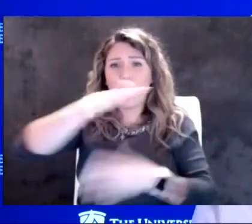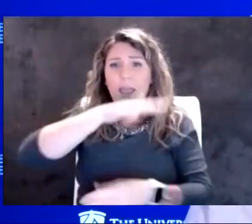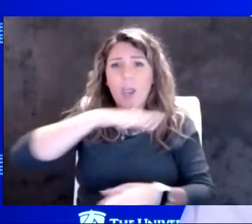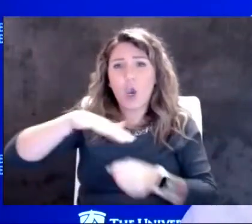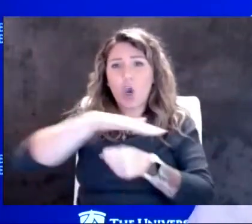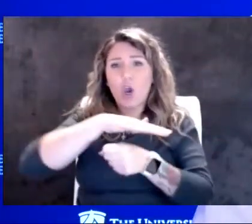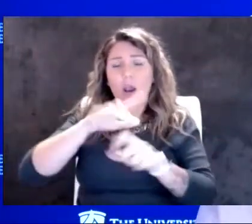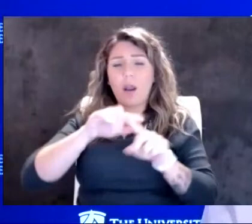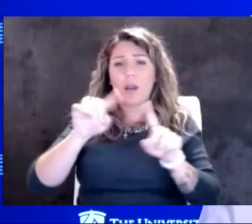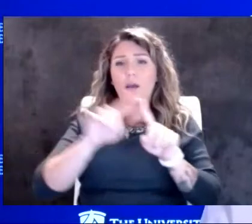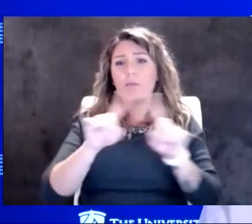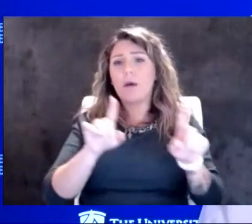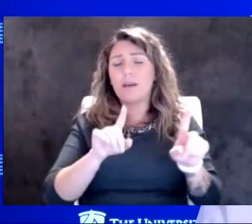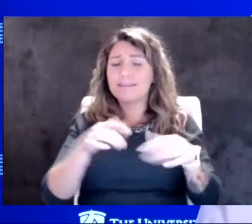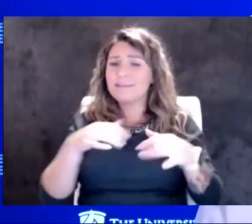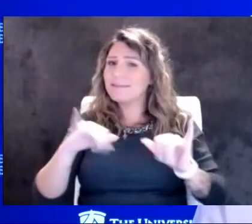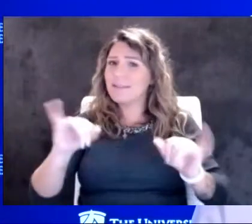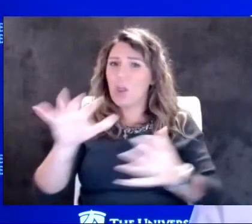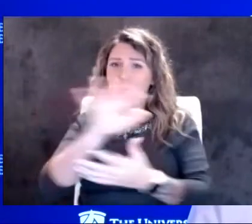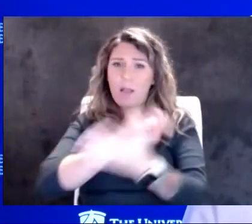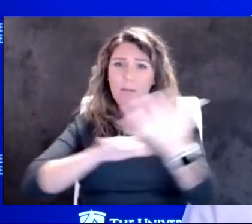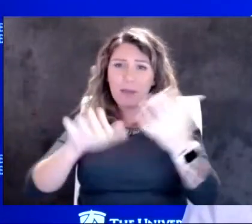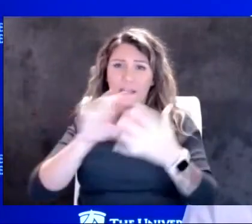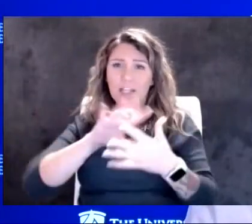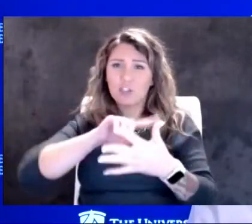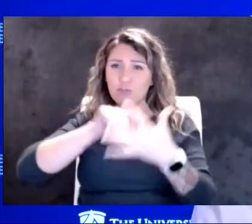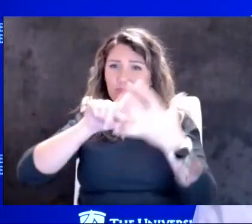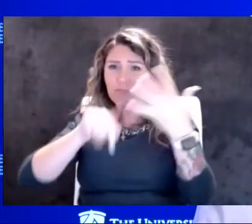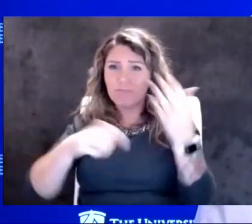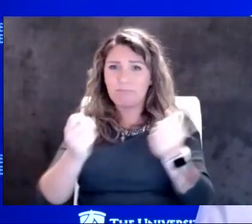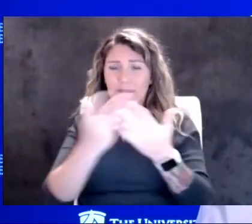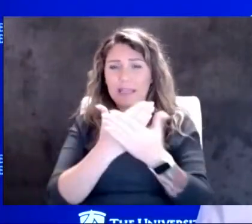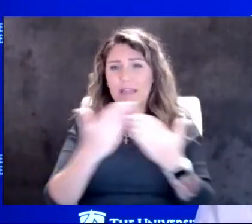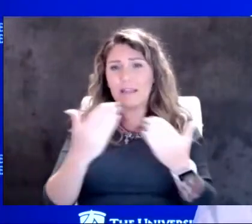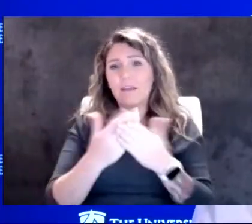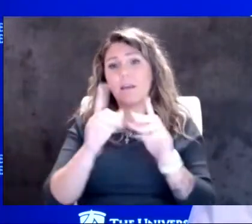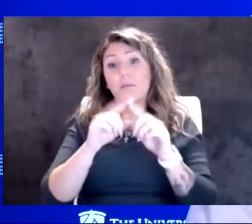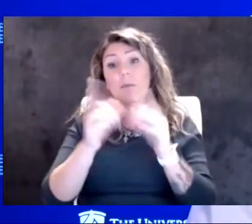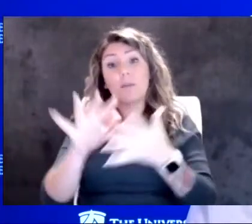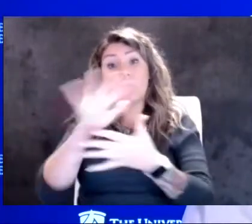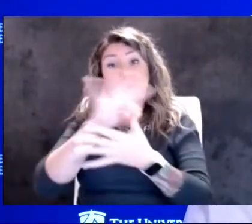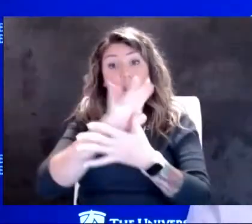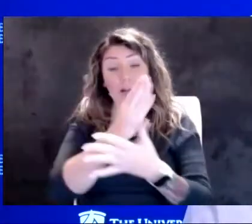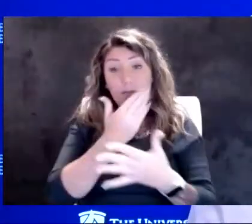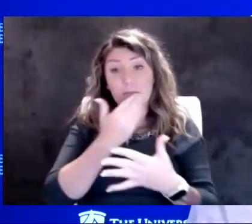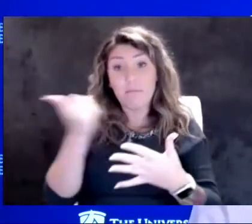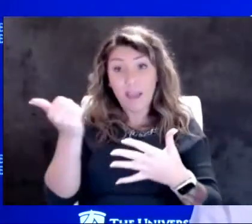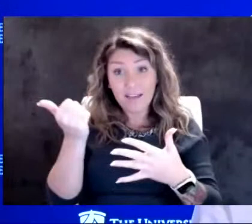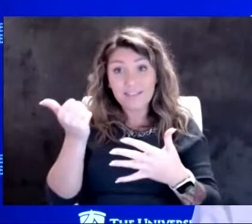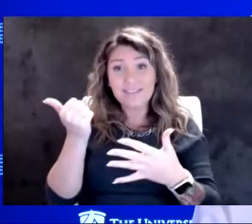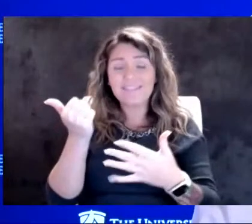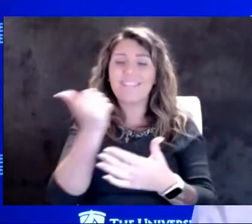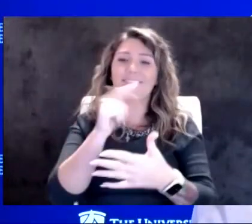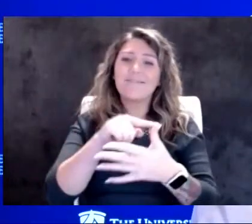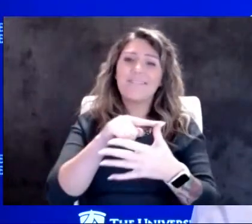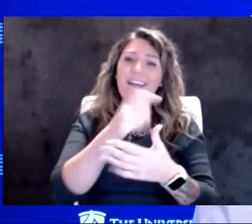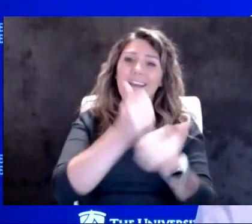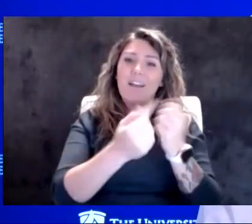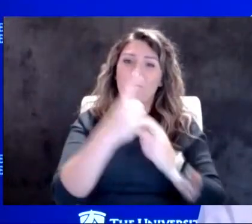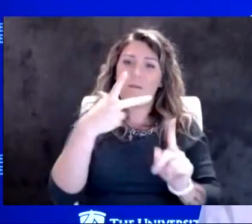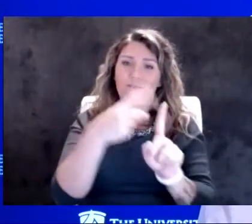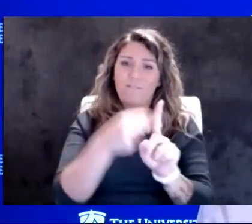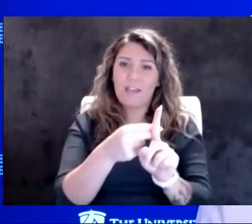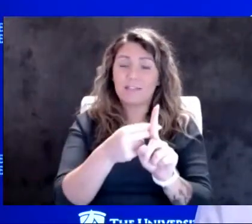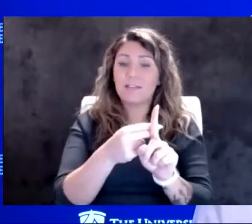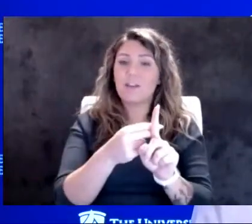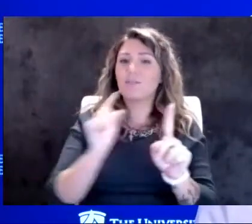it is a combination of different things. But certainly, I think the priority and the best one is going to make sure that everybody is vaccinated. All right, let's go around and